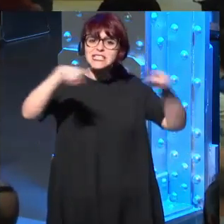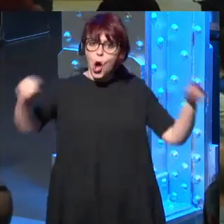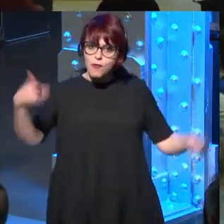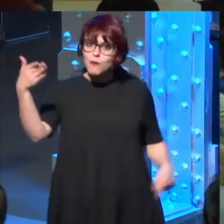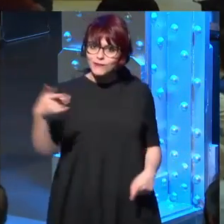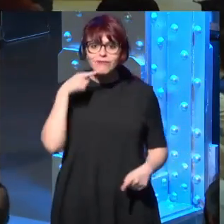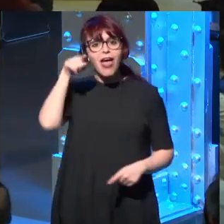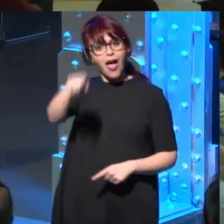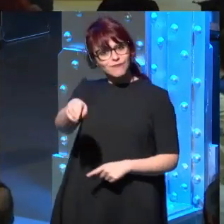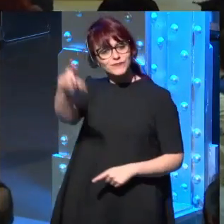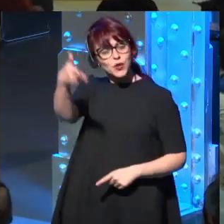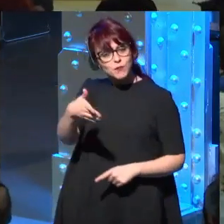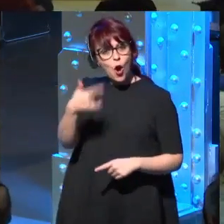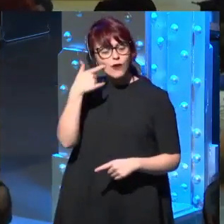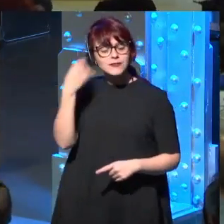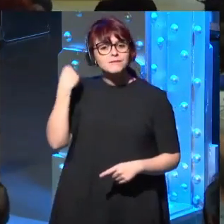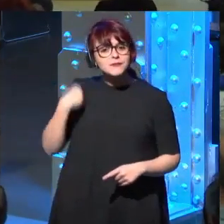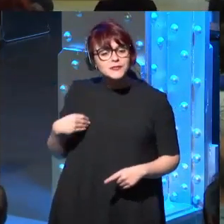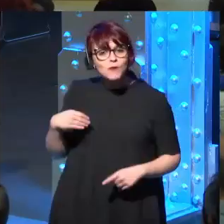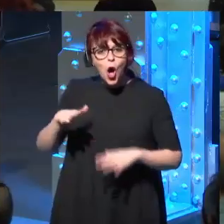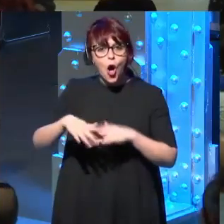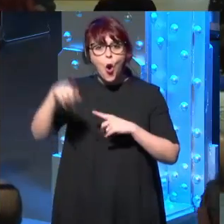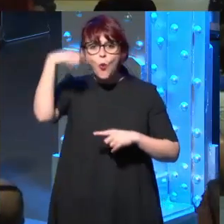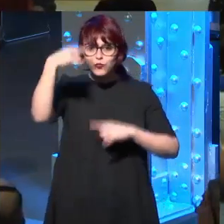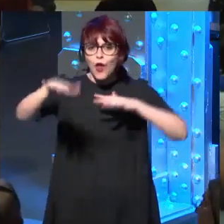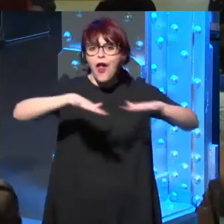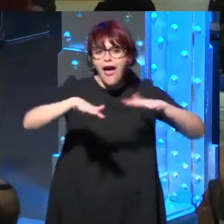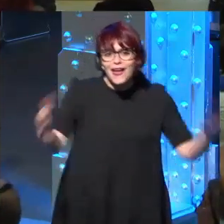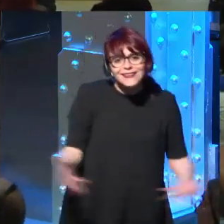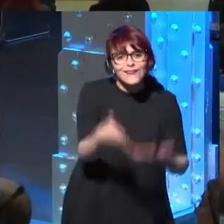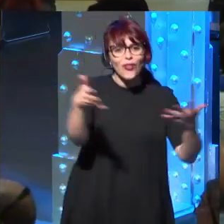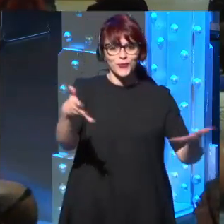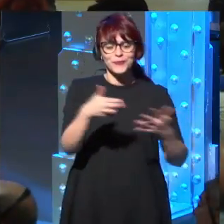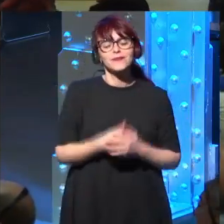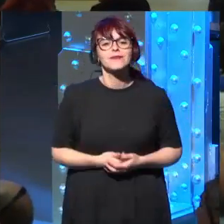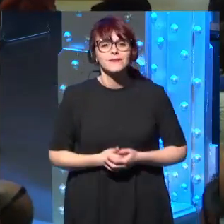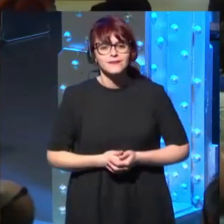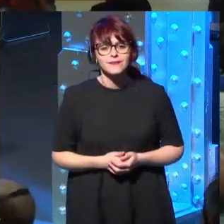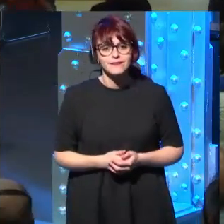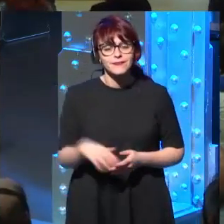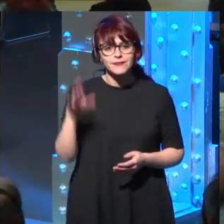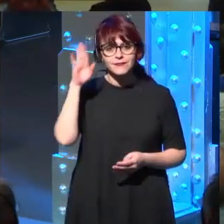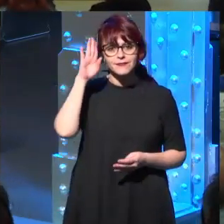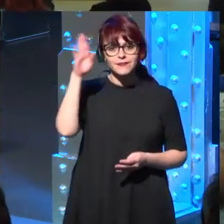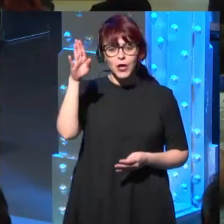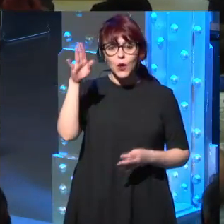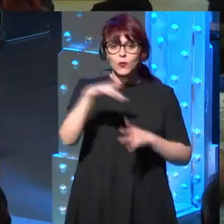in Segovia. A very important woman. An activist, a cultural activist.